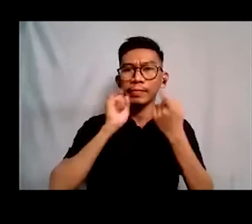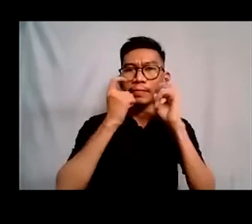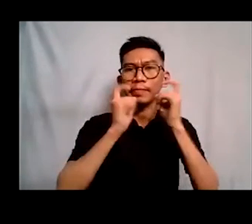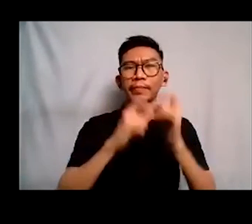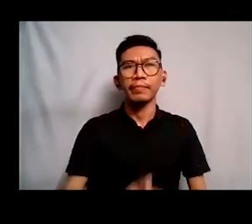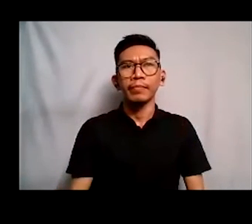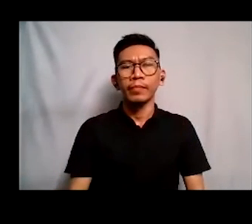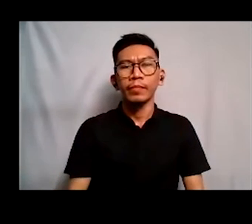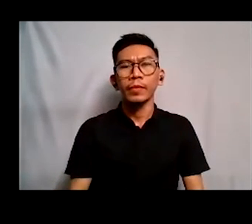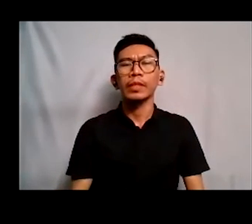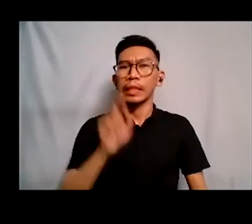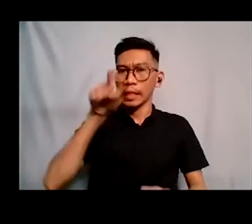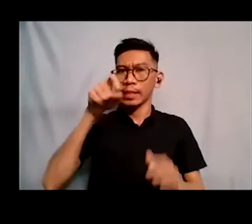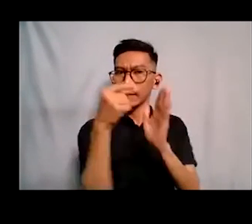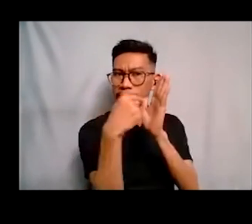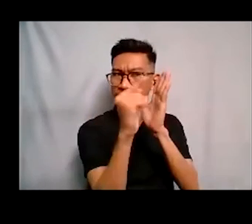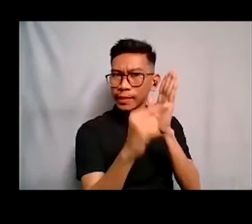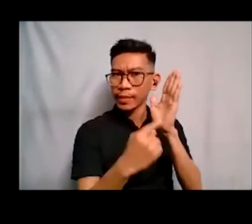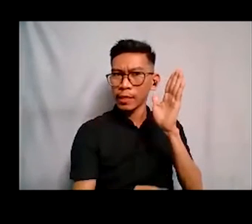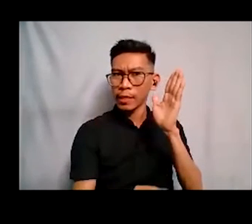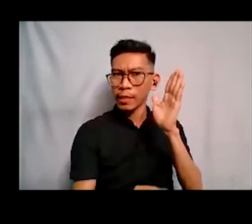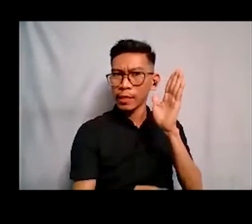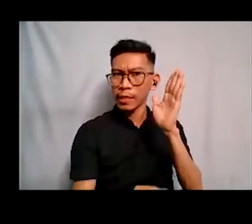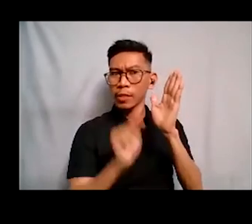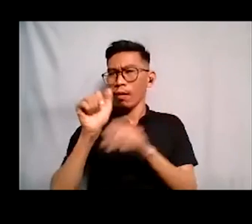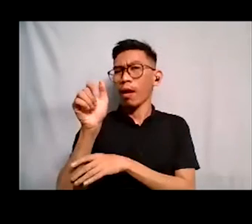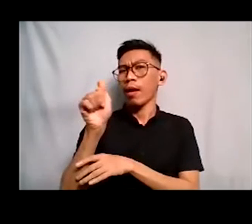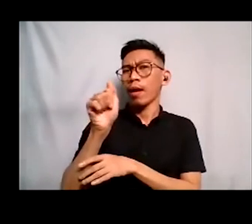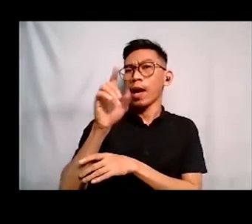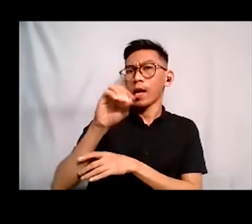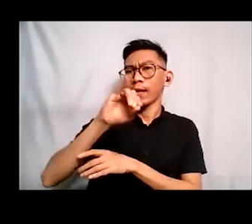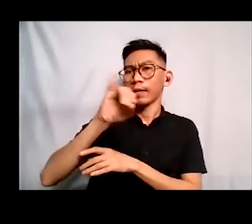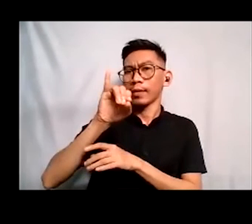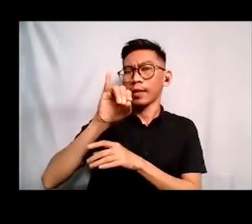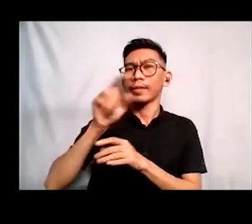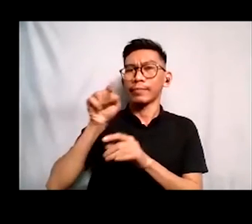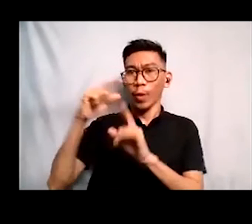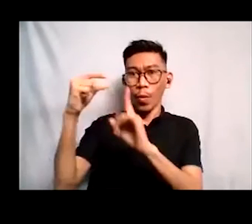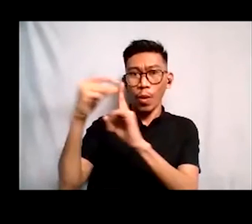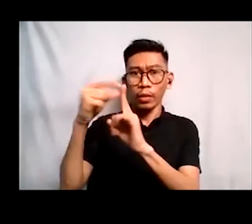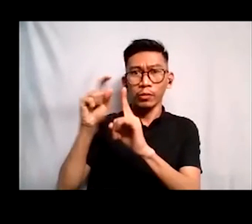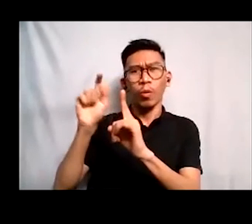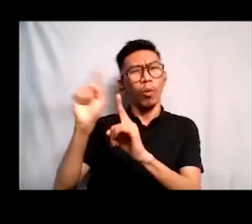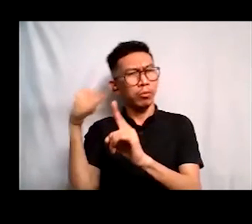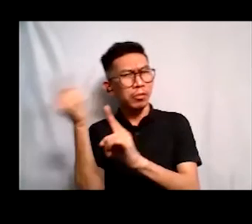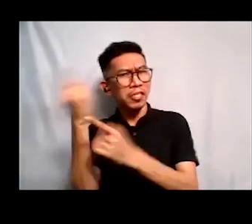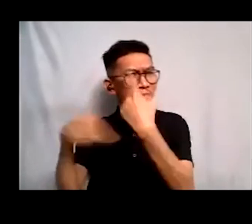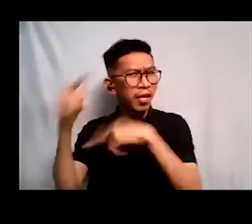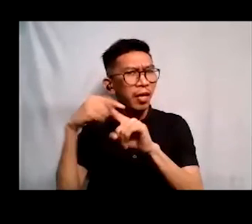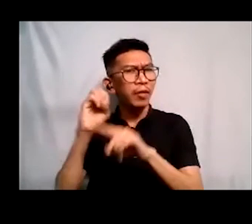So you need to check to make sure if you're just showing the sign, does it have facial expression like Shock says?